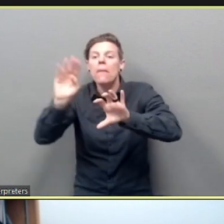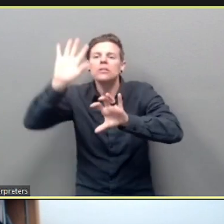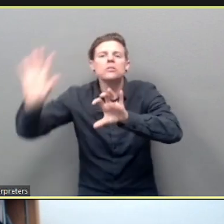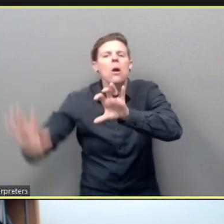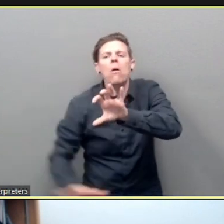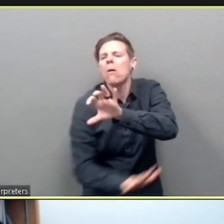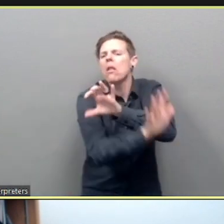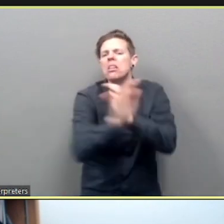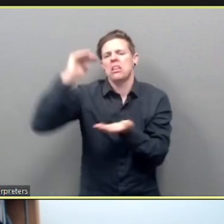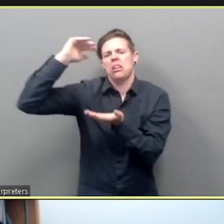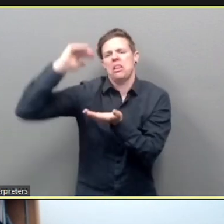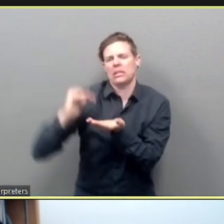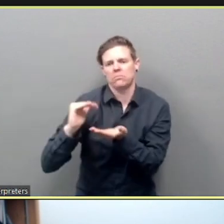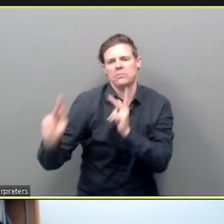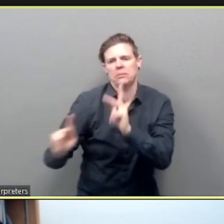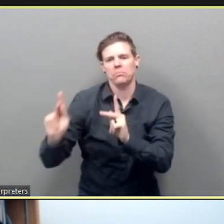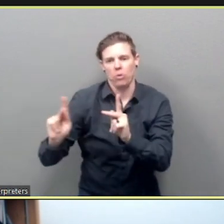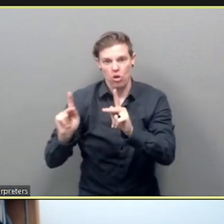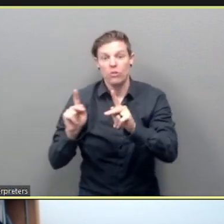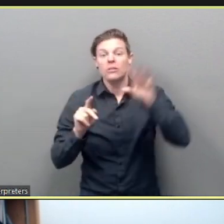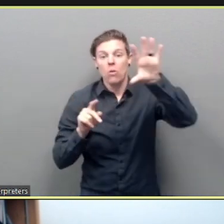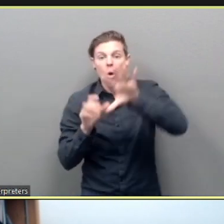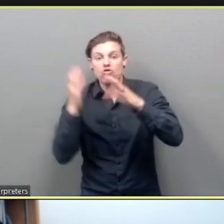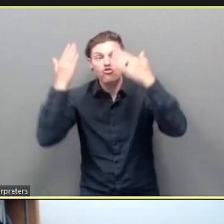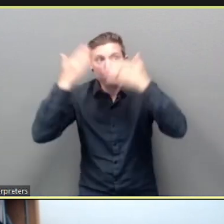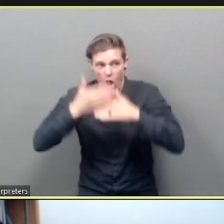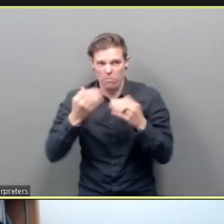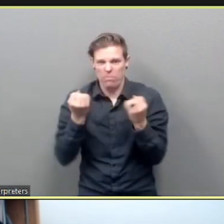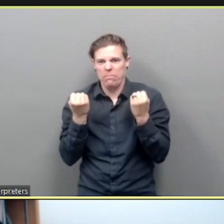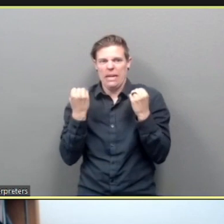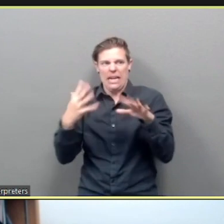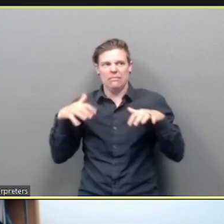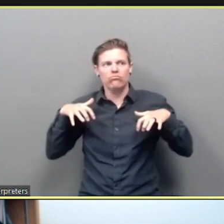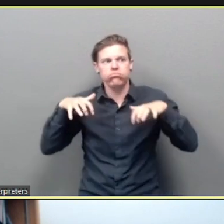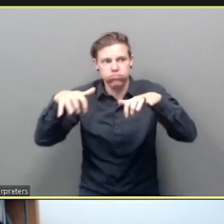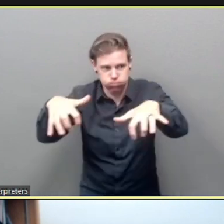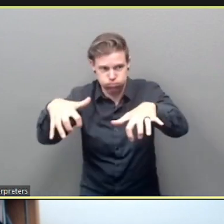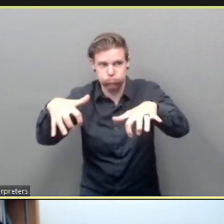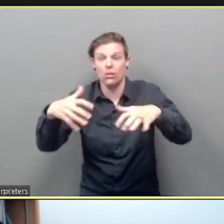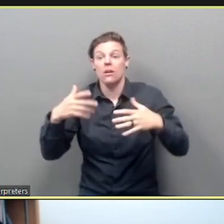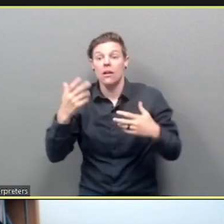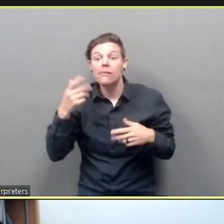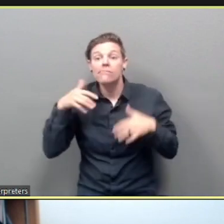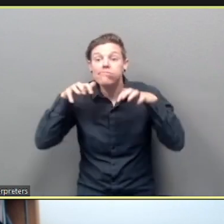moving average, you see that the metro region took off as all